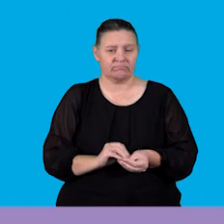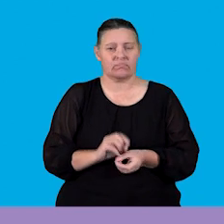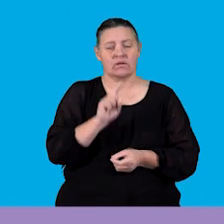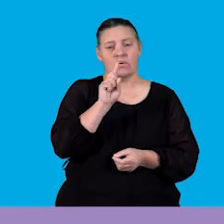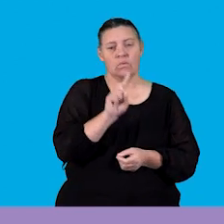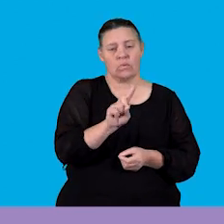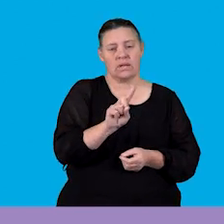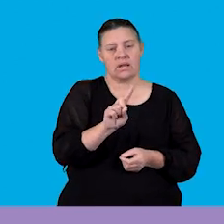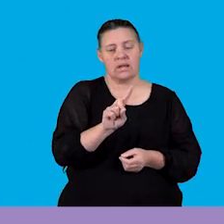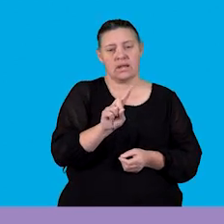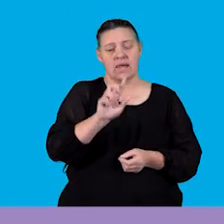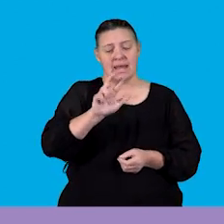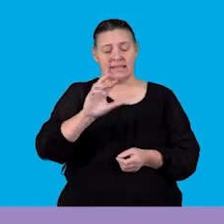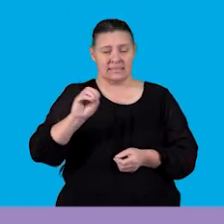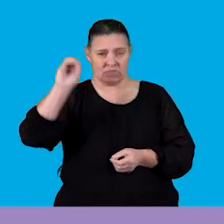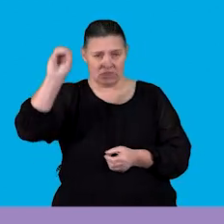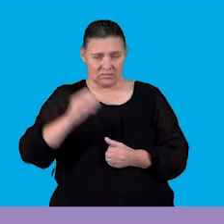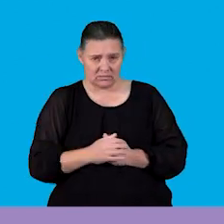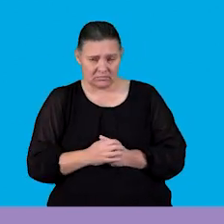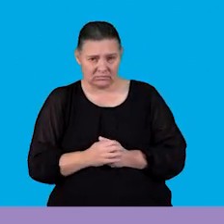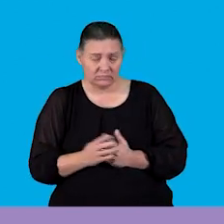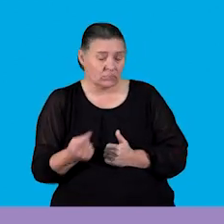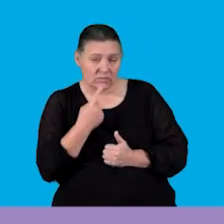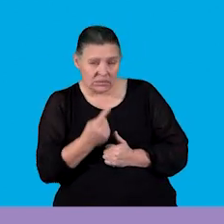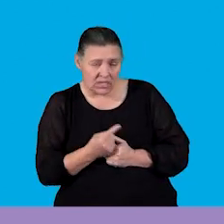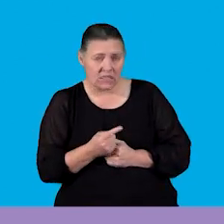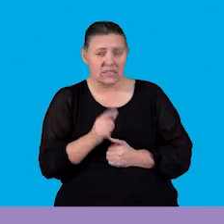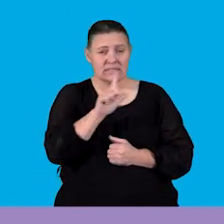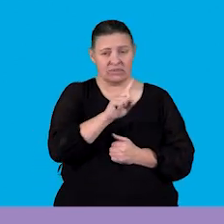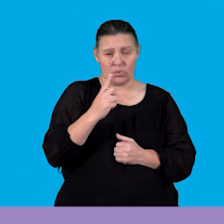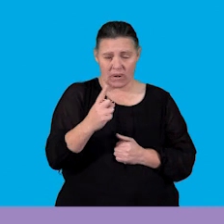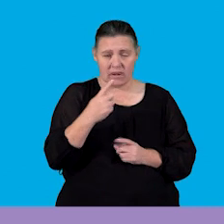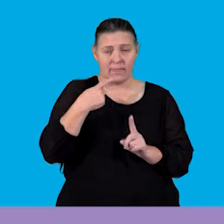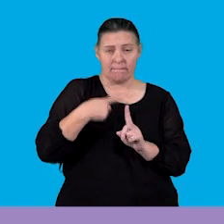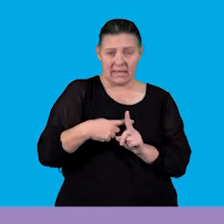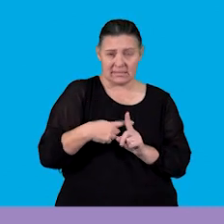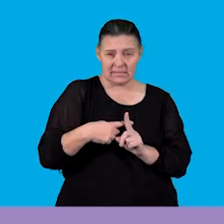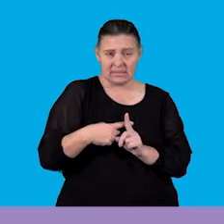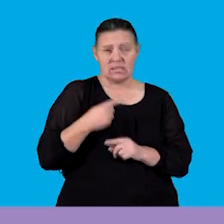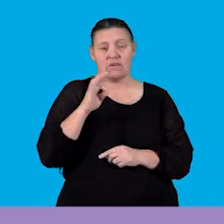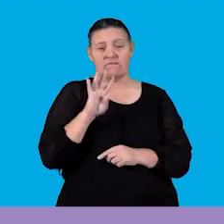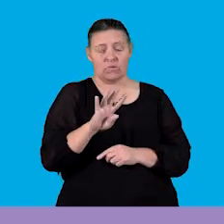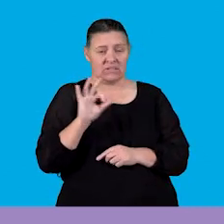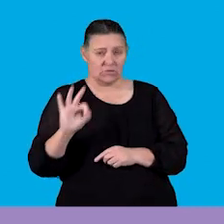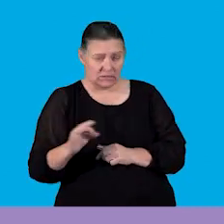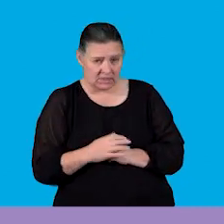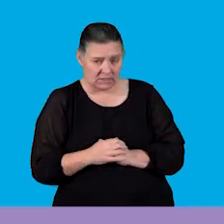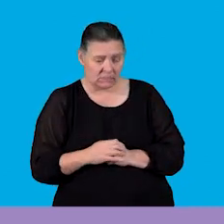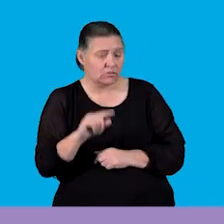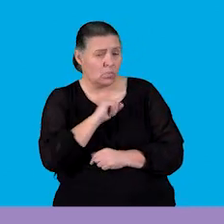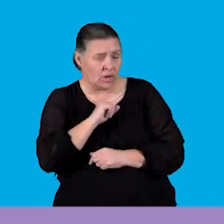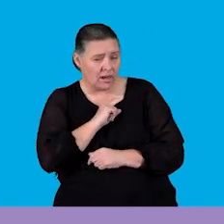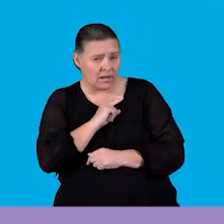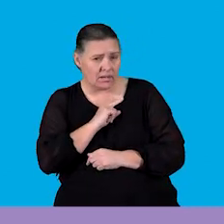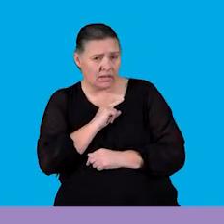to a sum of 180 degrees. Now, if we say 71 plus